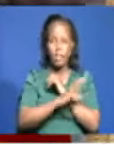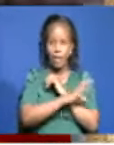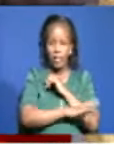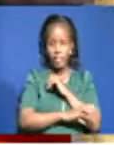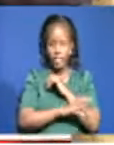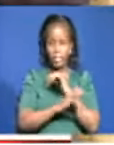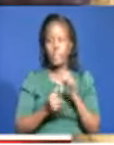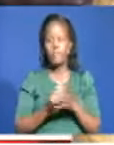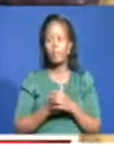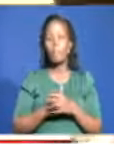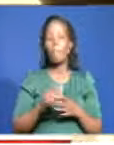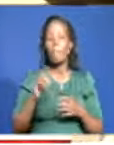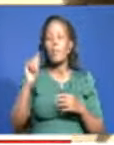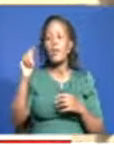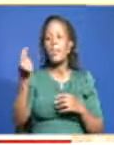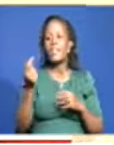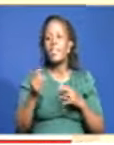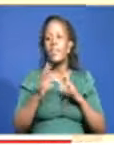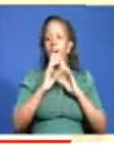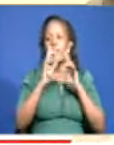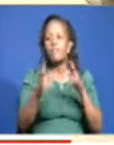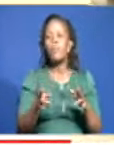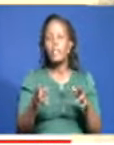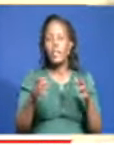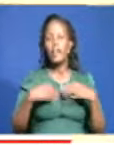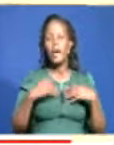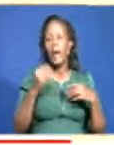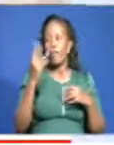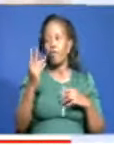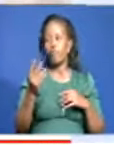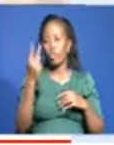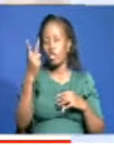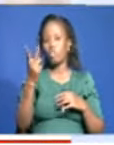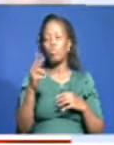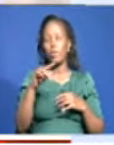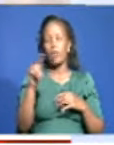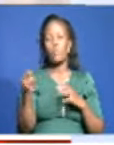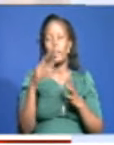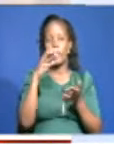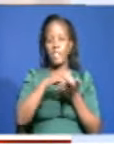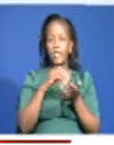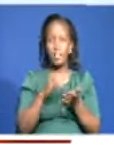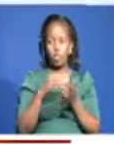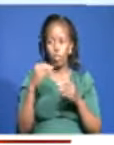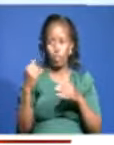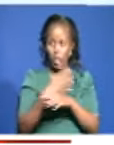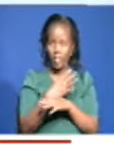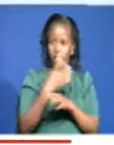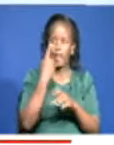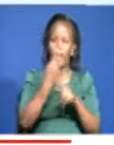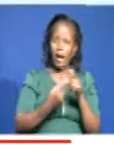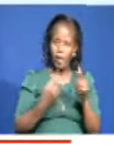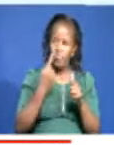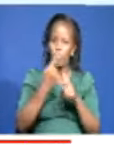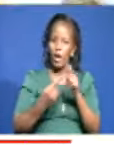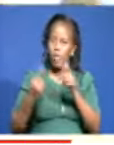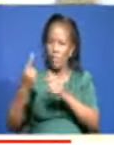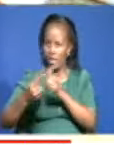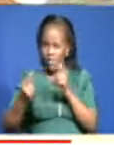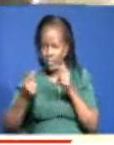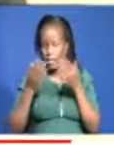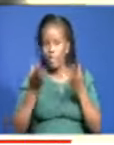Kenya reports an aggregate of 42,000 cases of cancer annually. Raising awareness remains key to